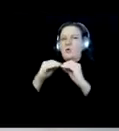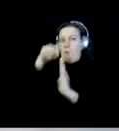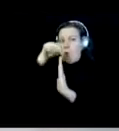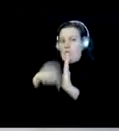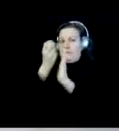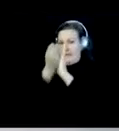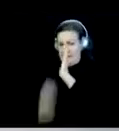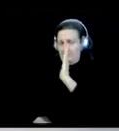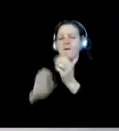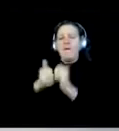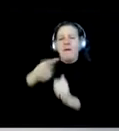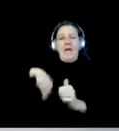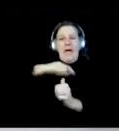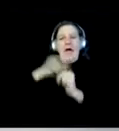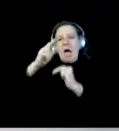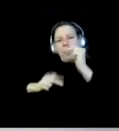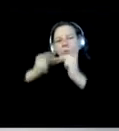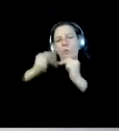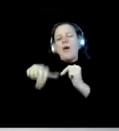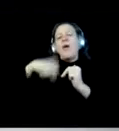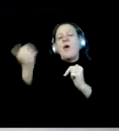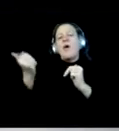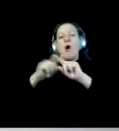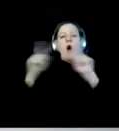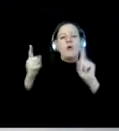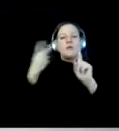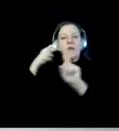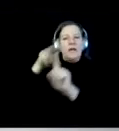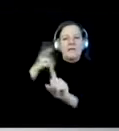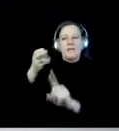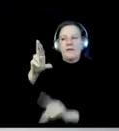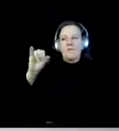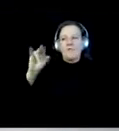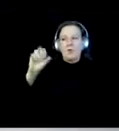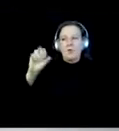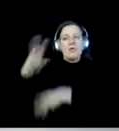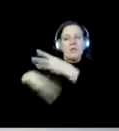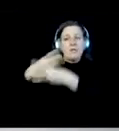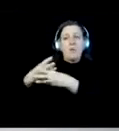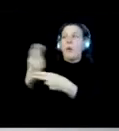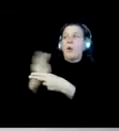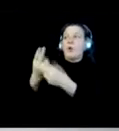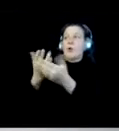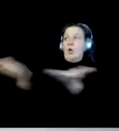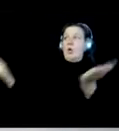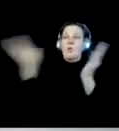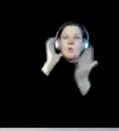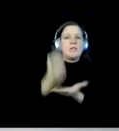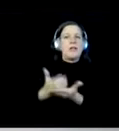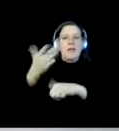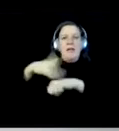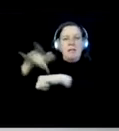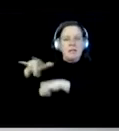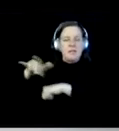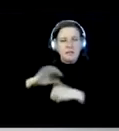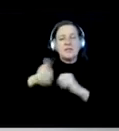of construct alternate versions of the world using the images that are available to us, or how we're all kind of